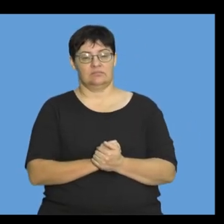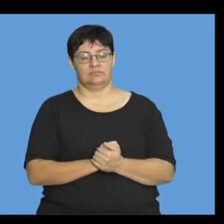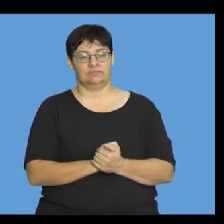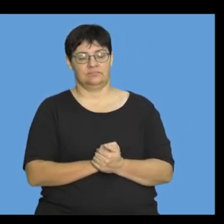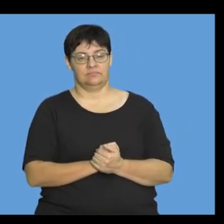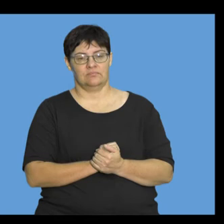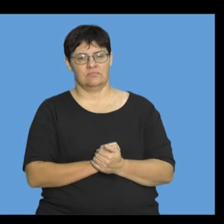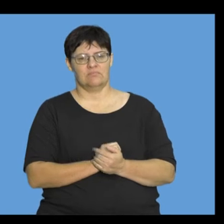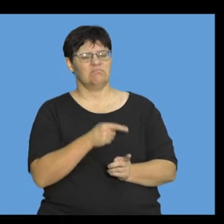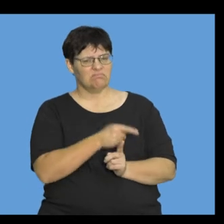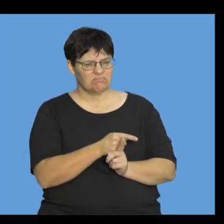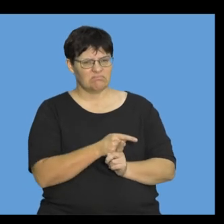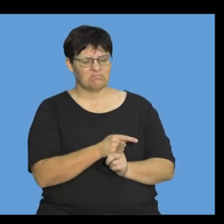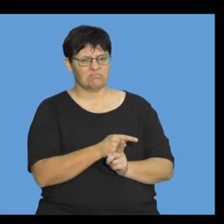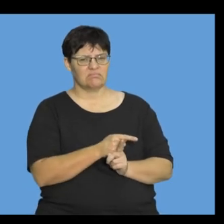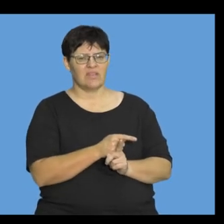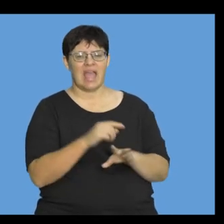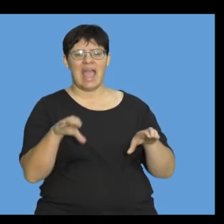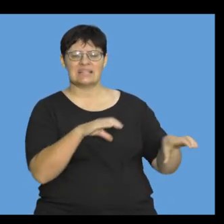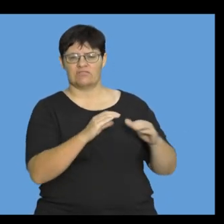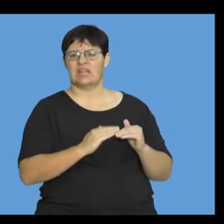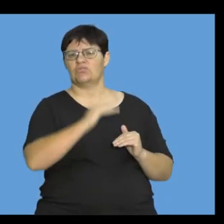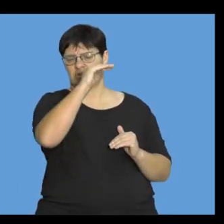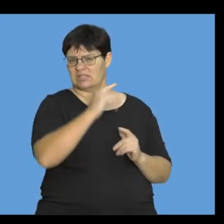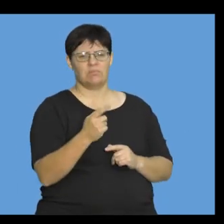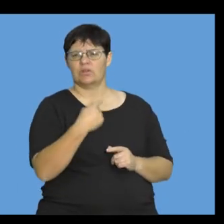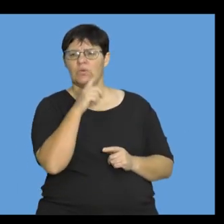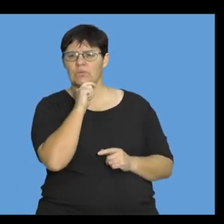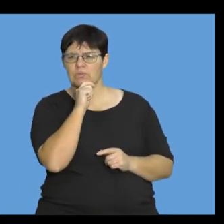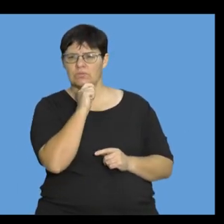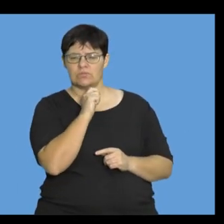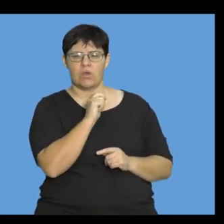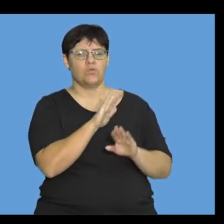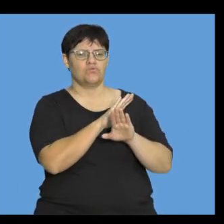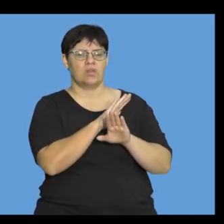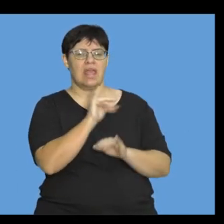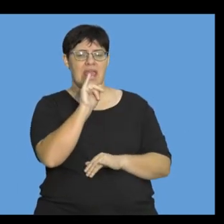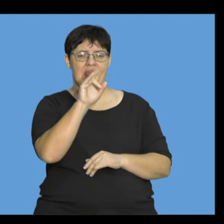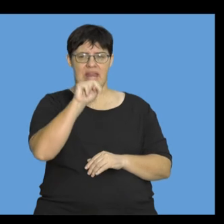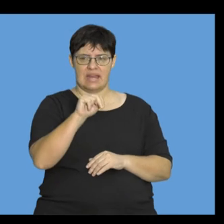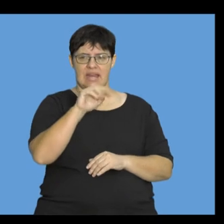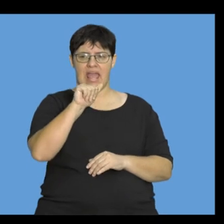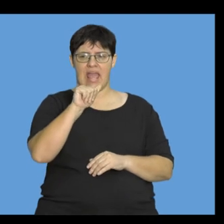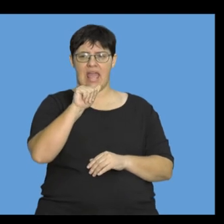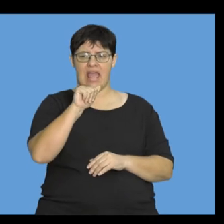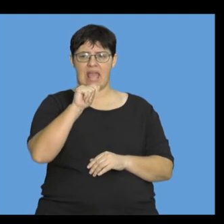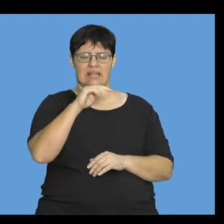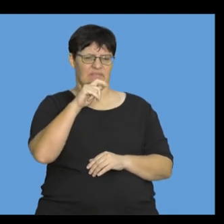What happens is it says increasing activity, but we use the word